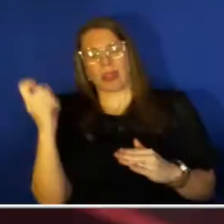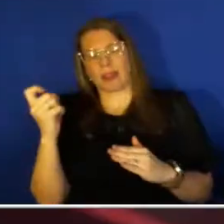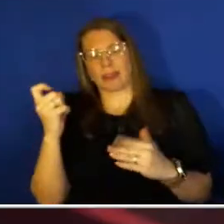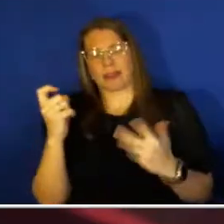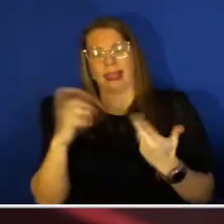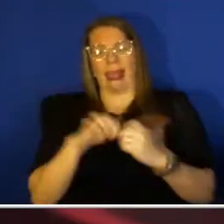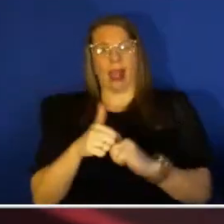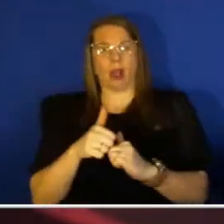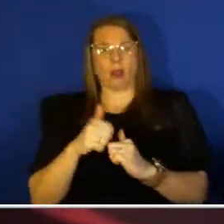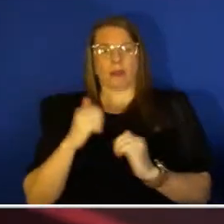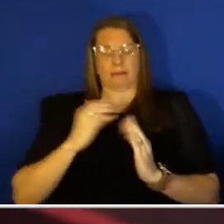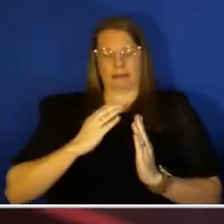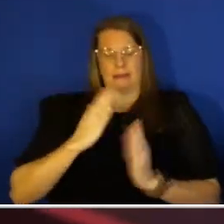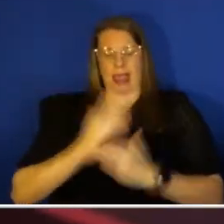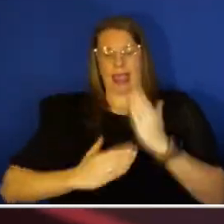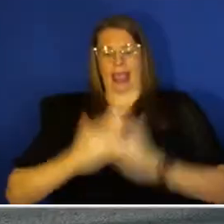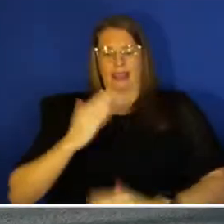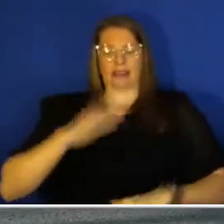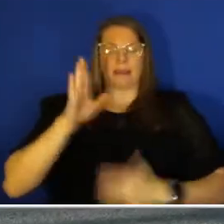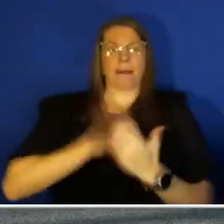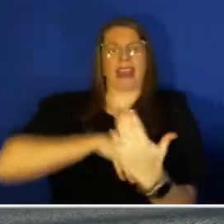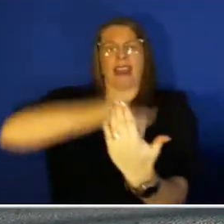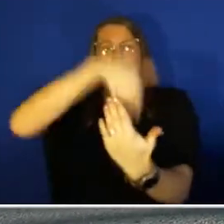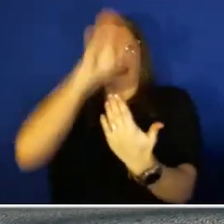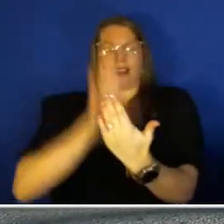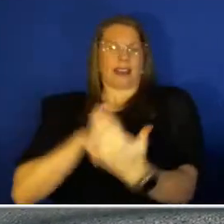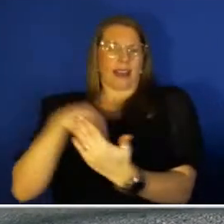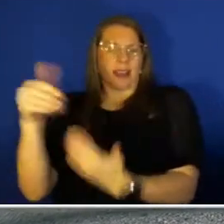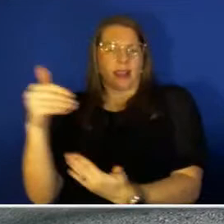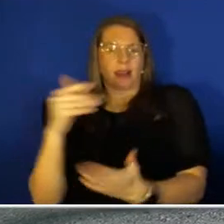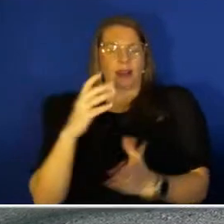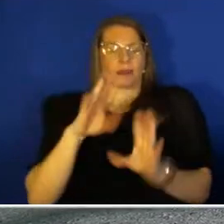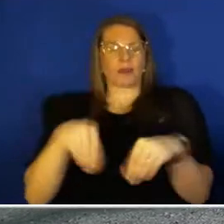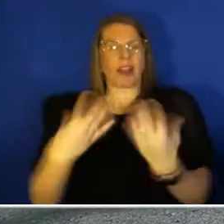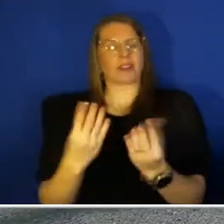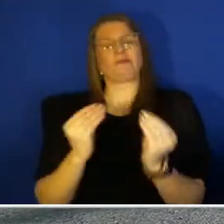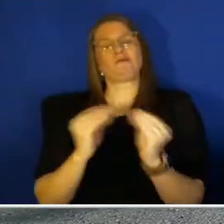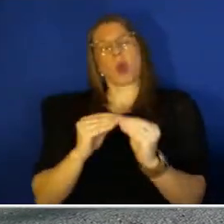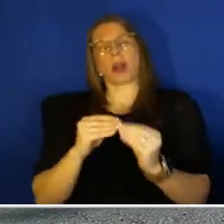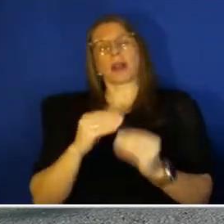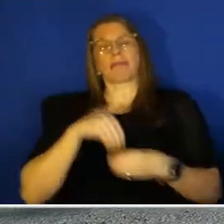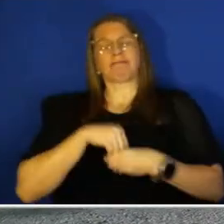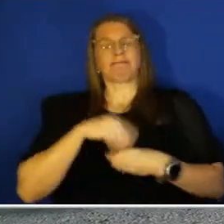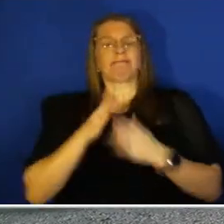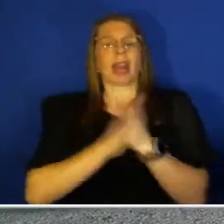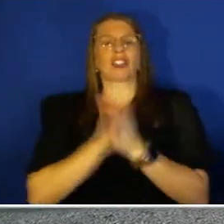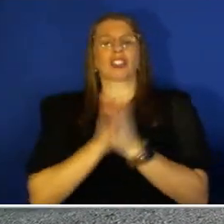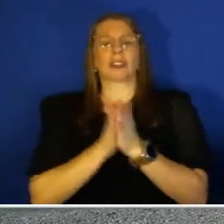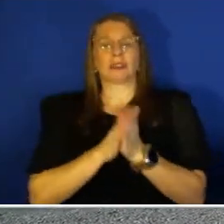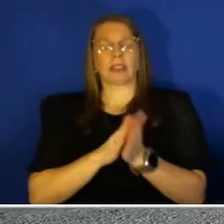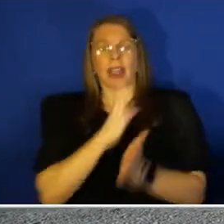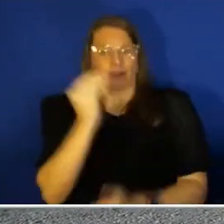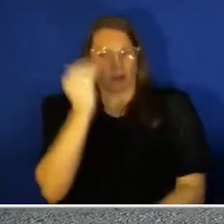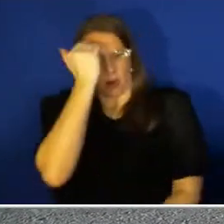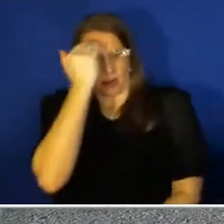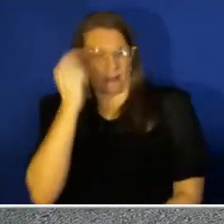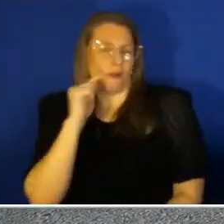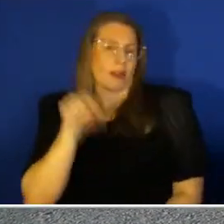hand. So it gives it more passion and more awareness of the importance of the message.